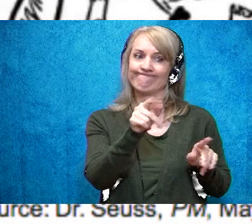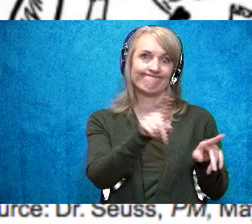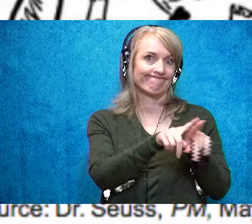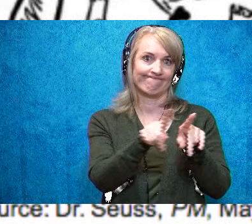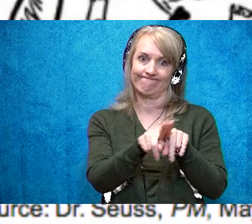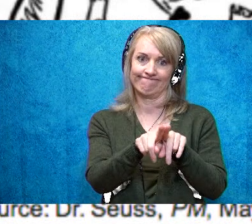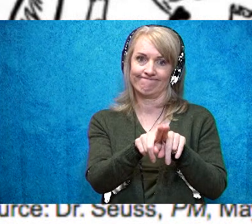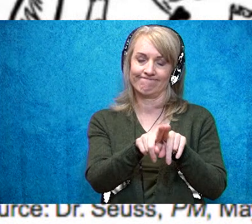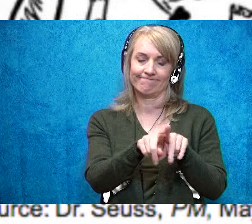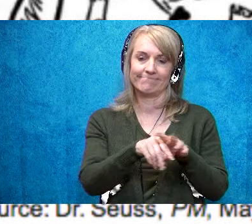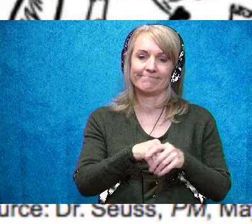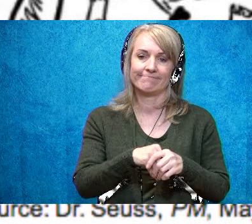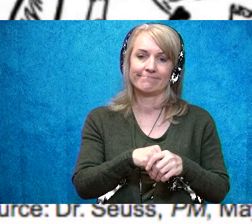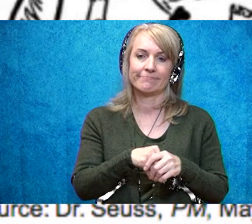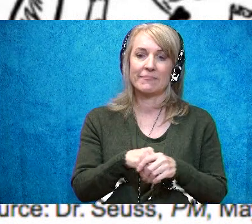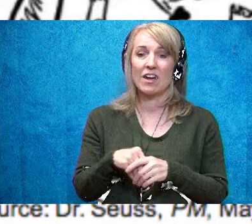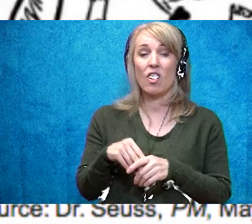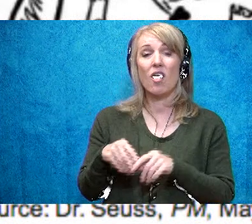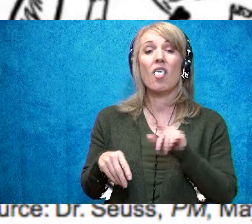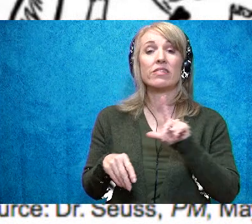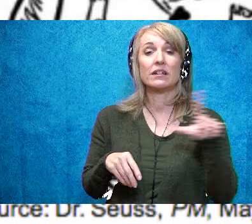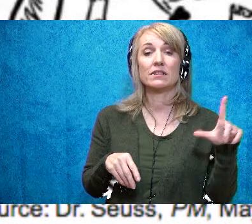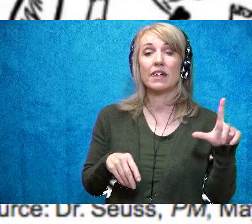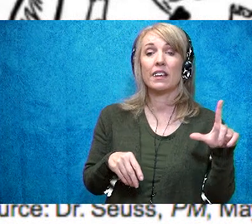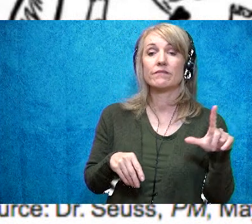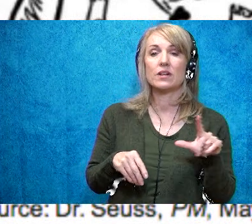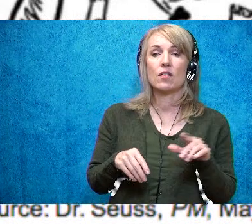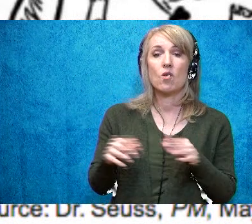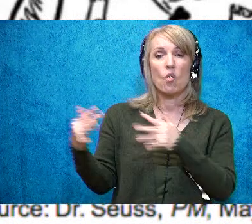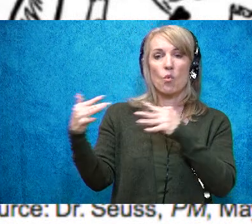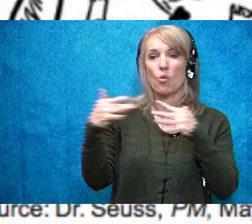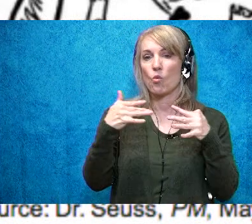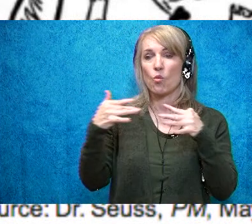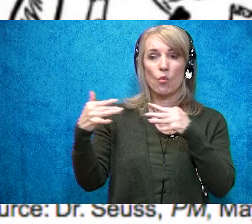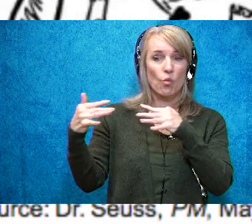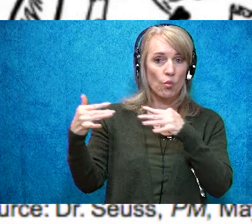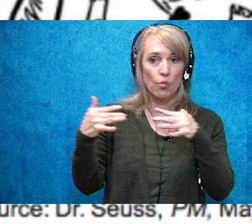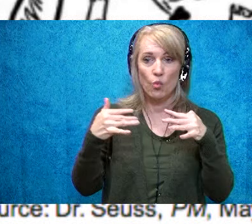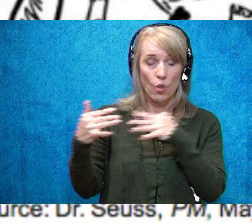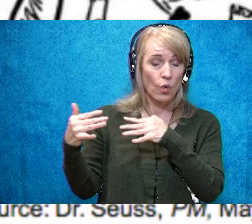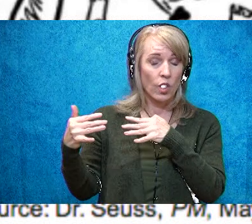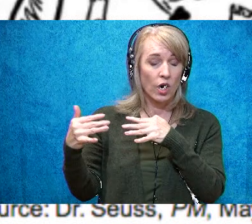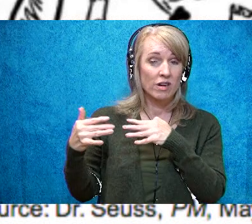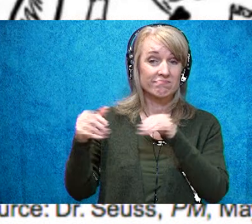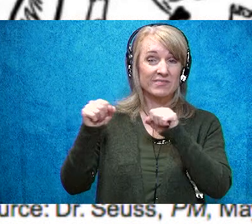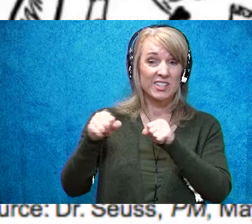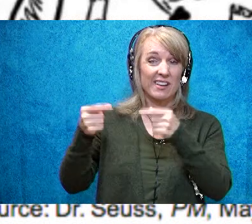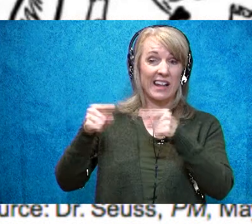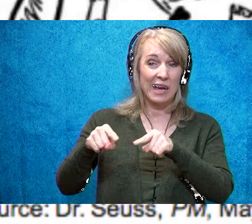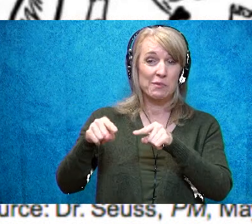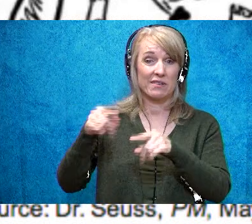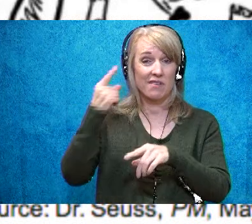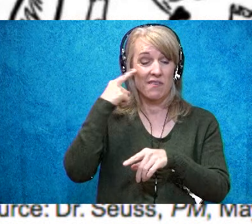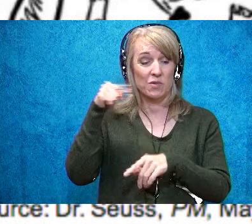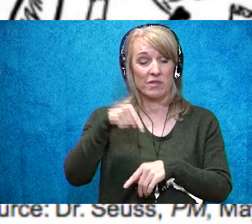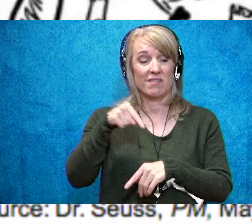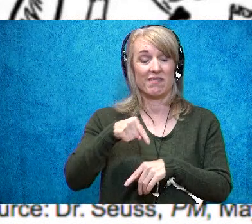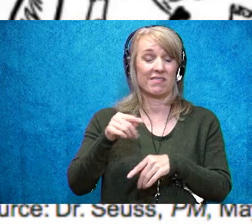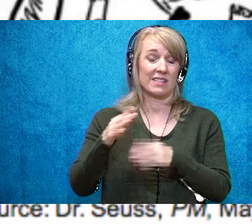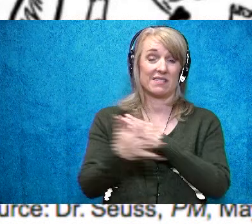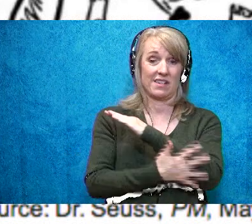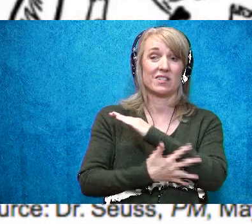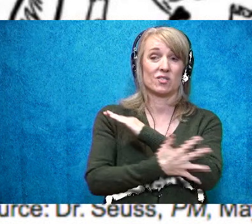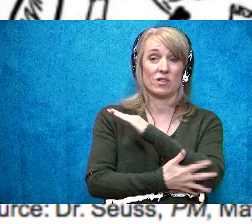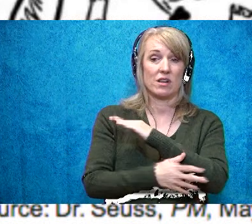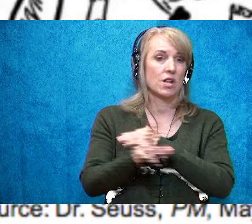left says this: war is not inevitable for this country. Such a claim is defeatism in the true sense. No one can